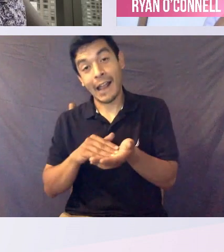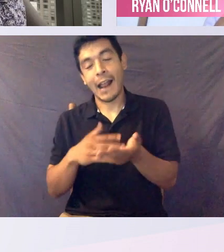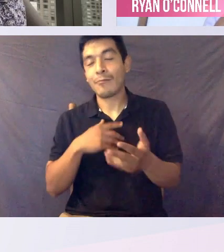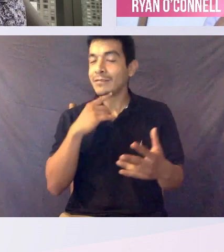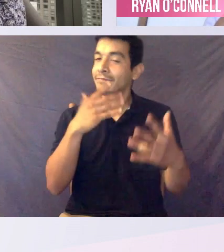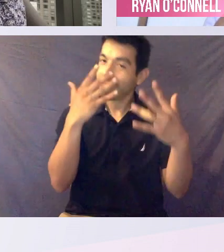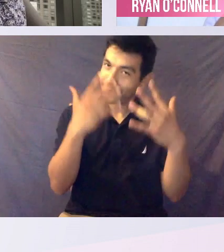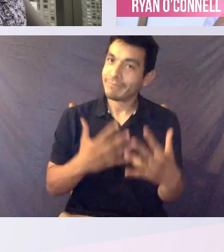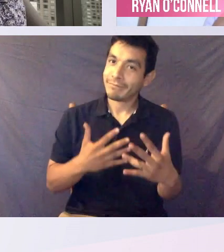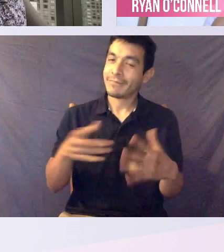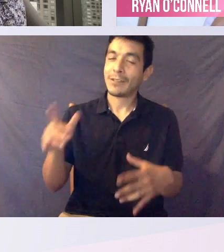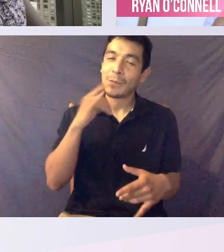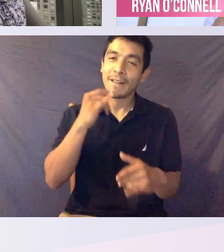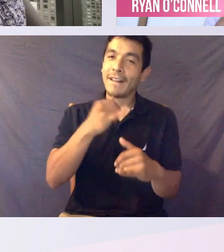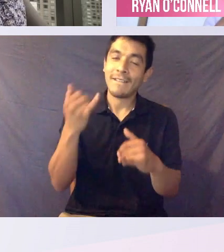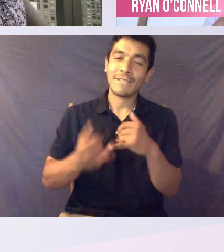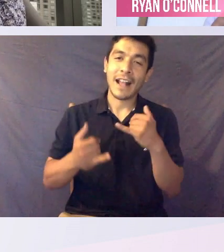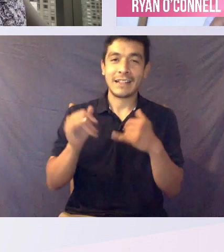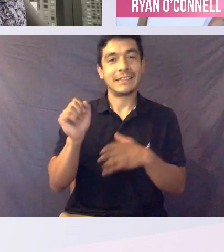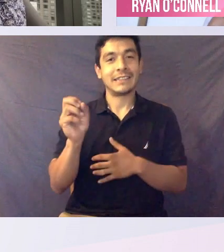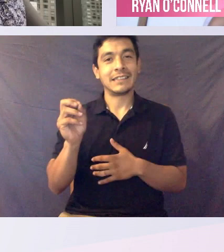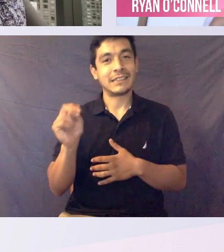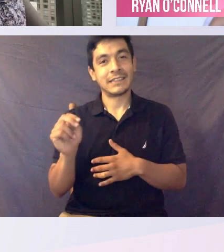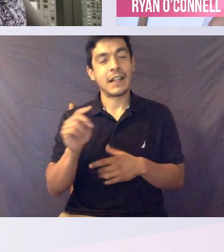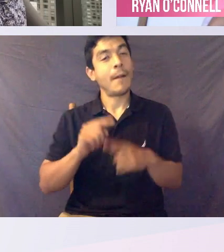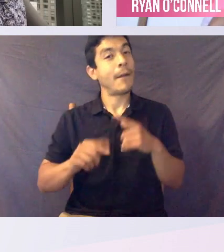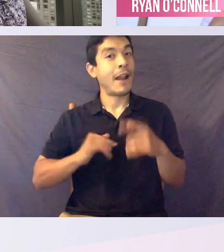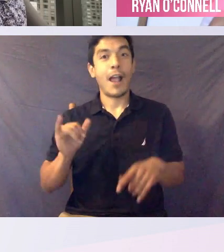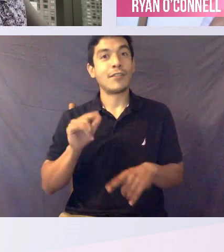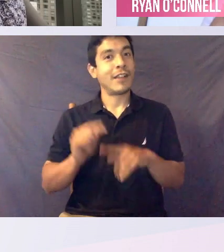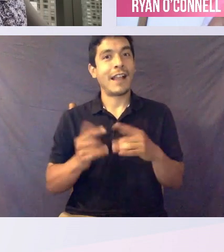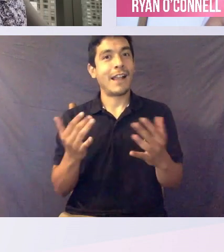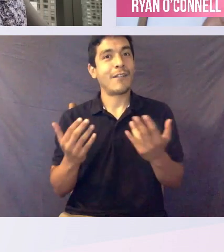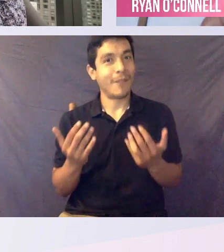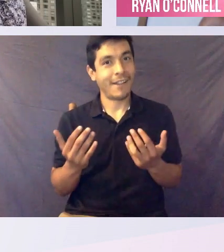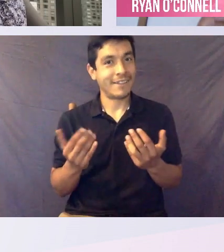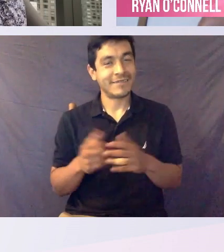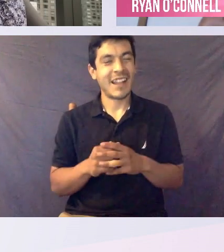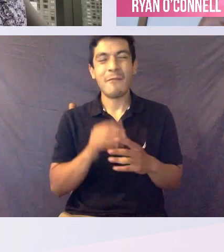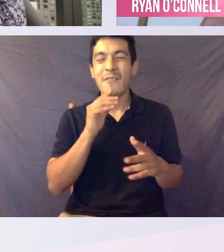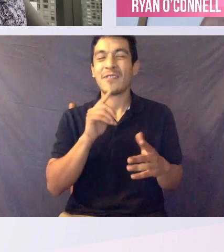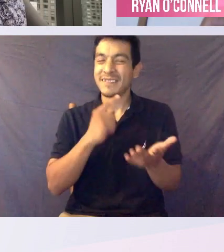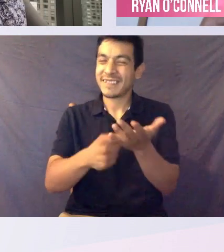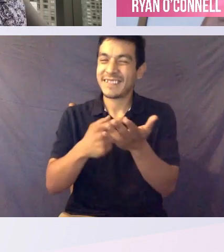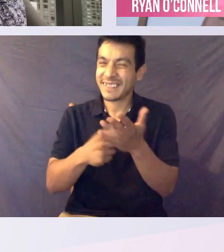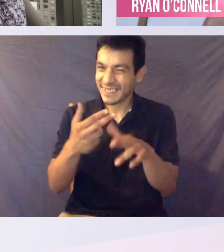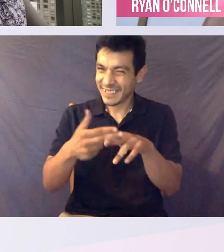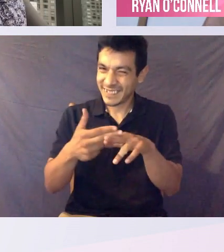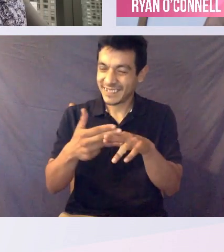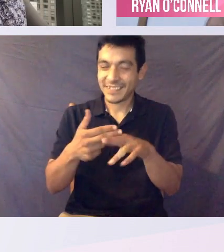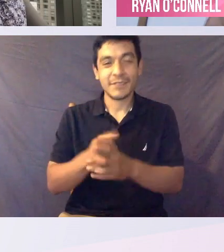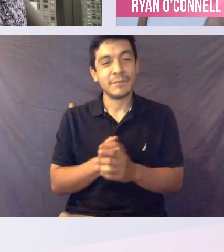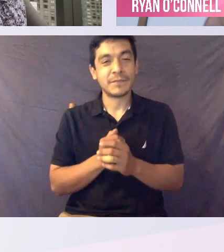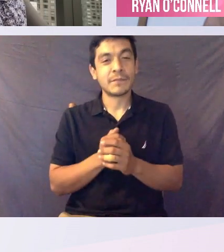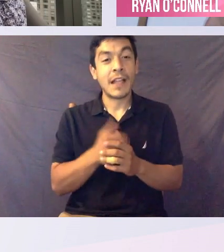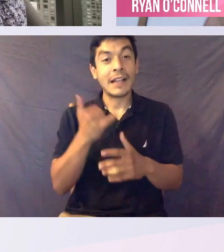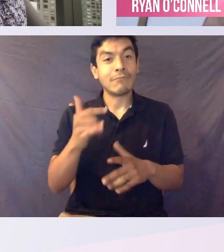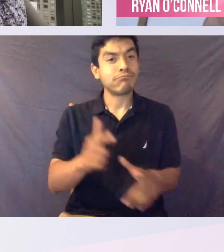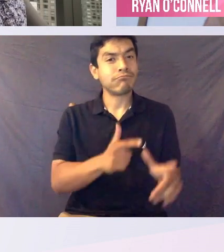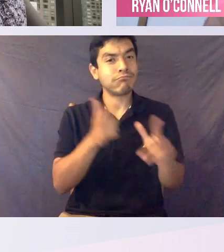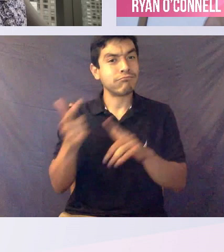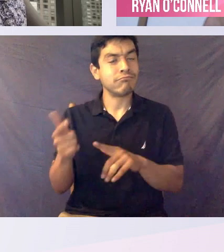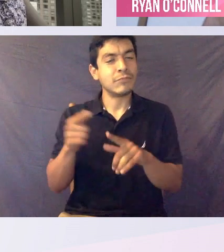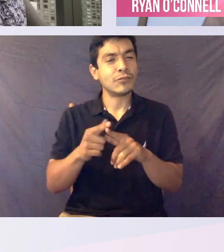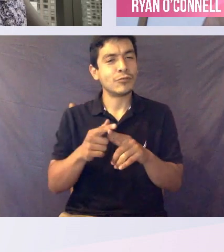this is going to be the final season, but I also can't wait. We're going to get into that in a little bit. Let's shift gears here to start